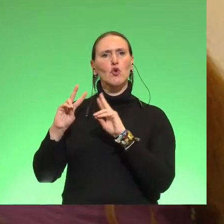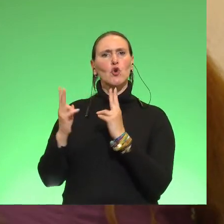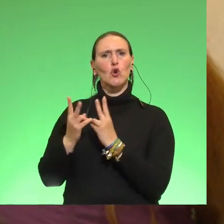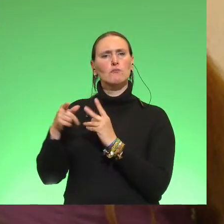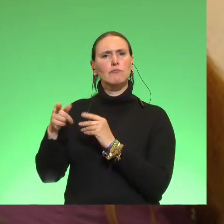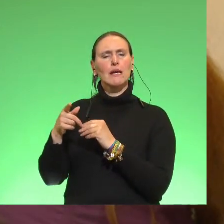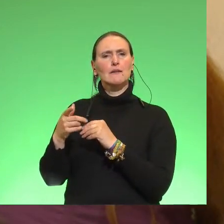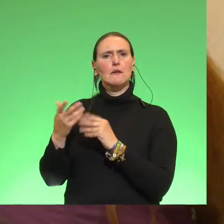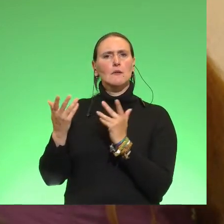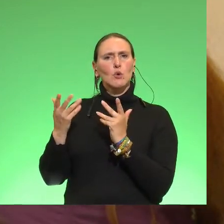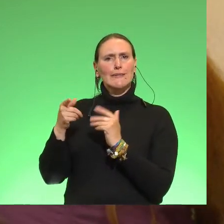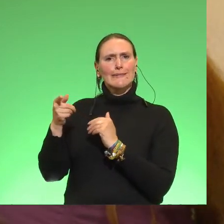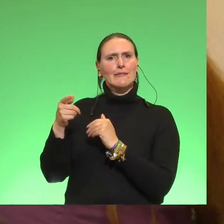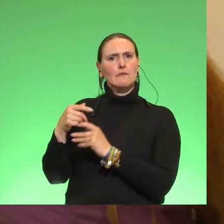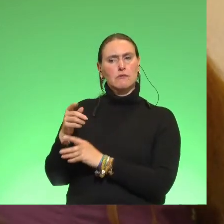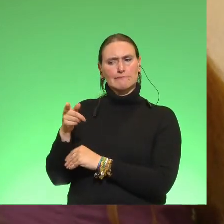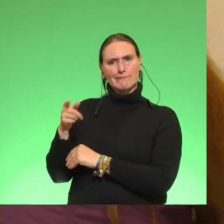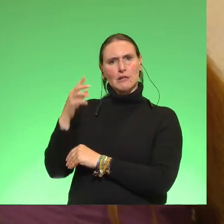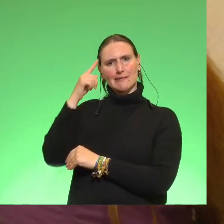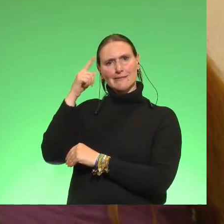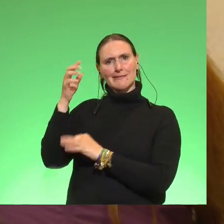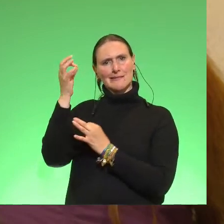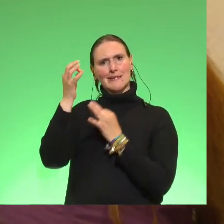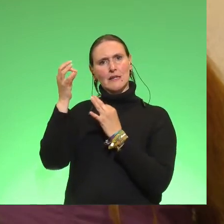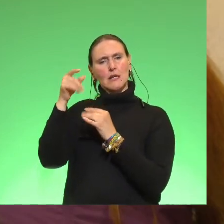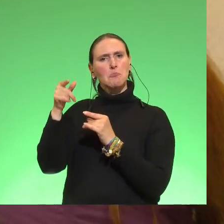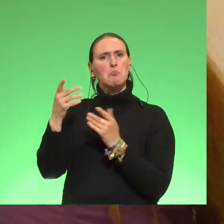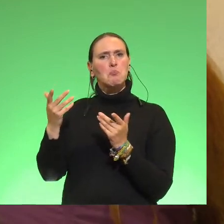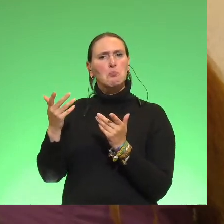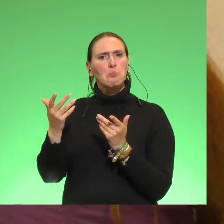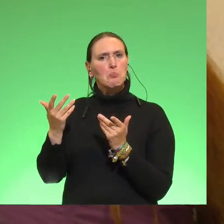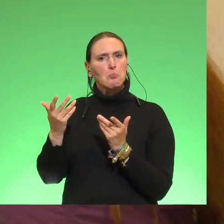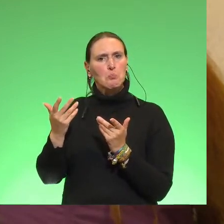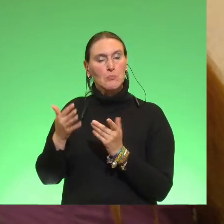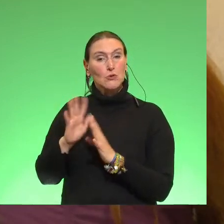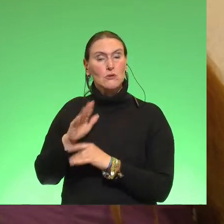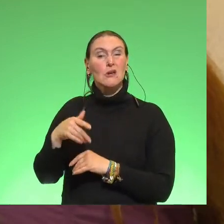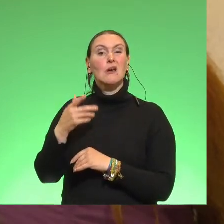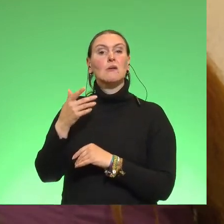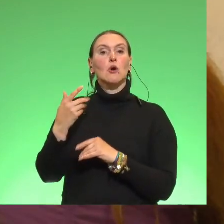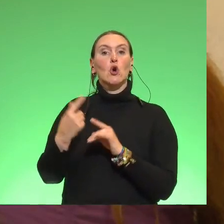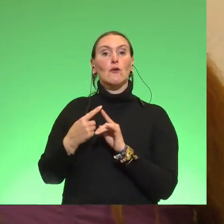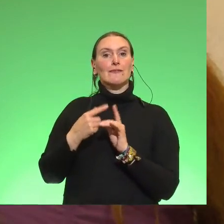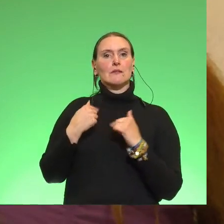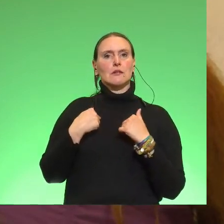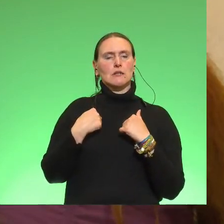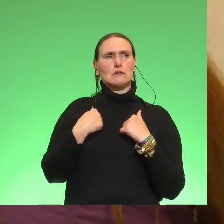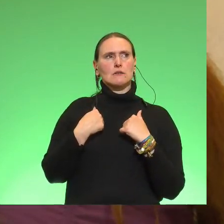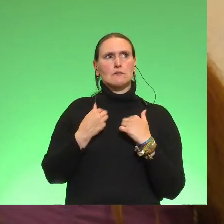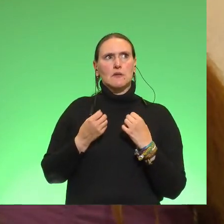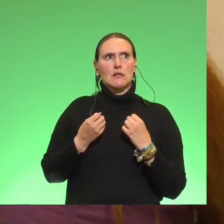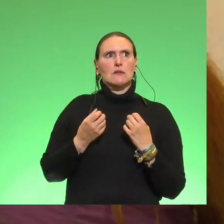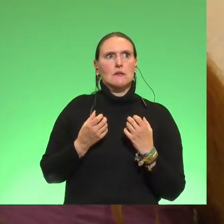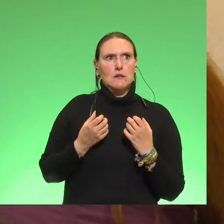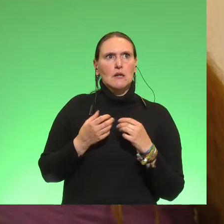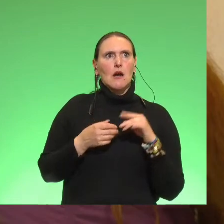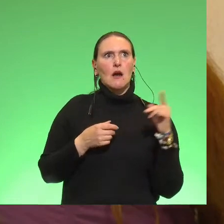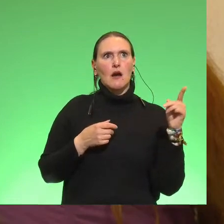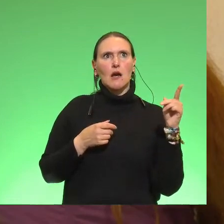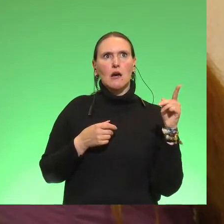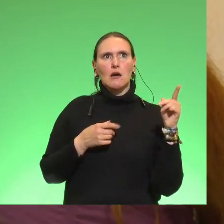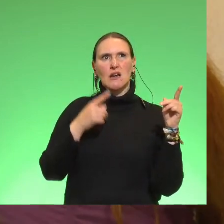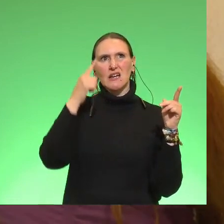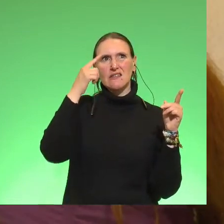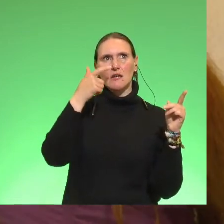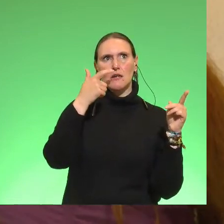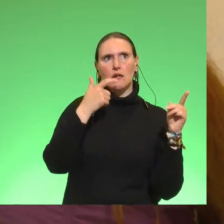like, we are very often having these reflexes, but what does the institution think about it? We don't